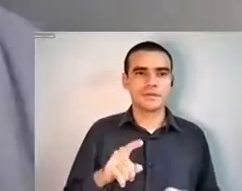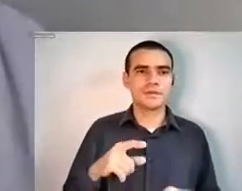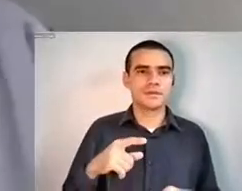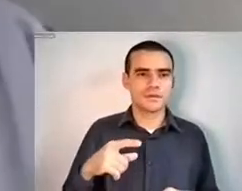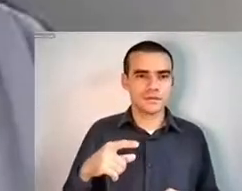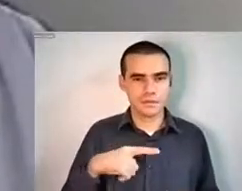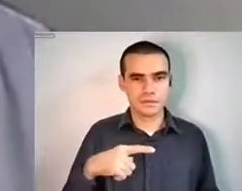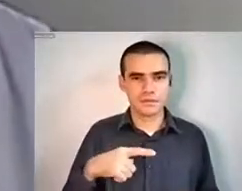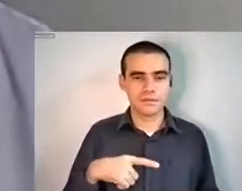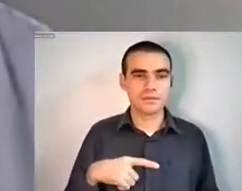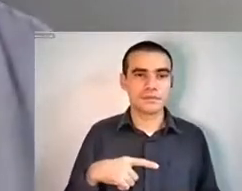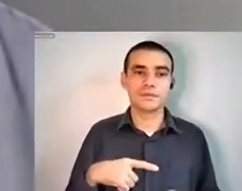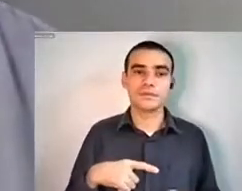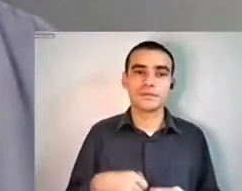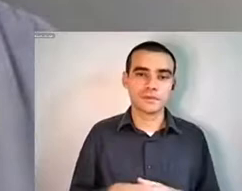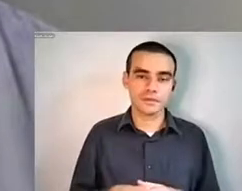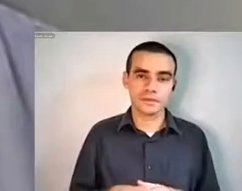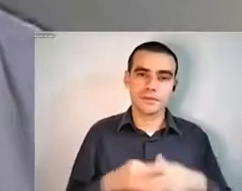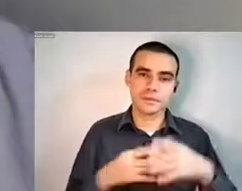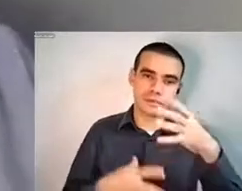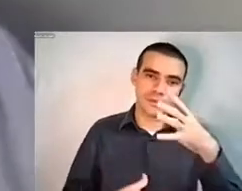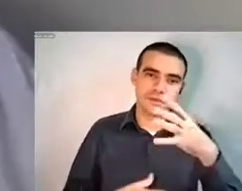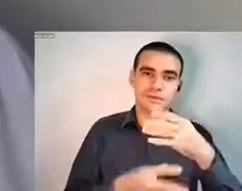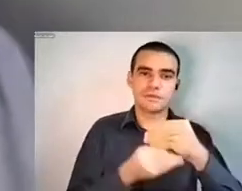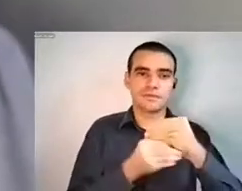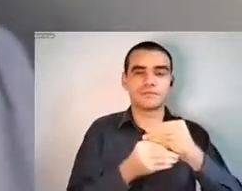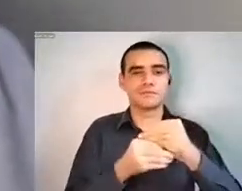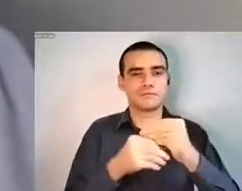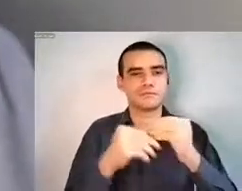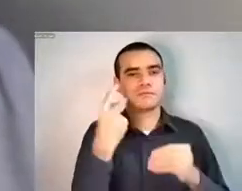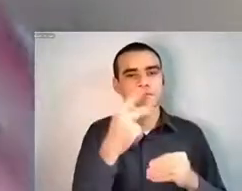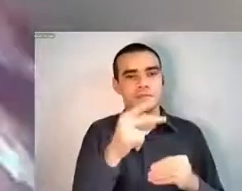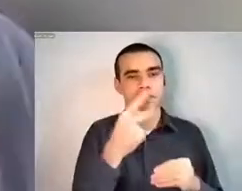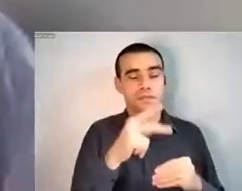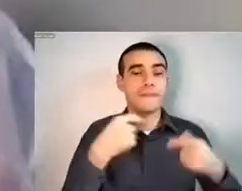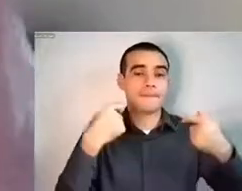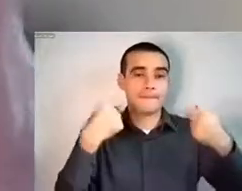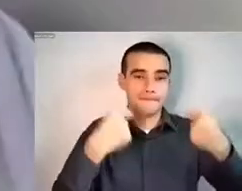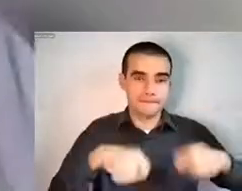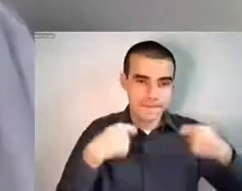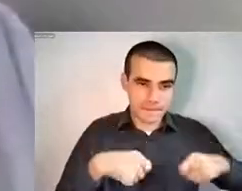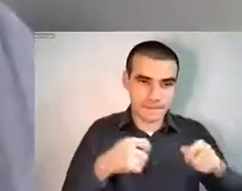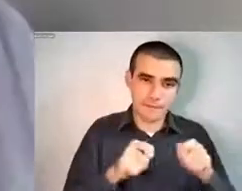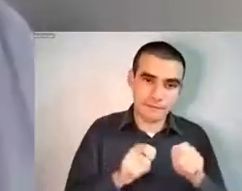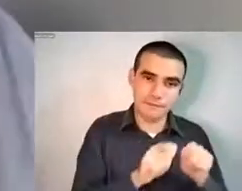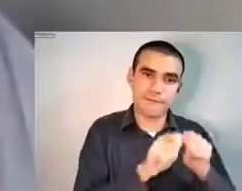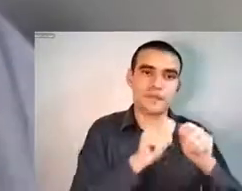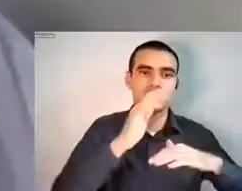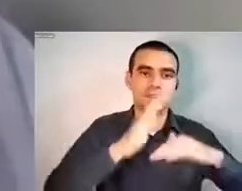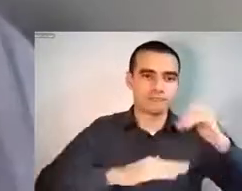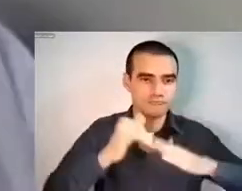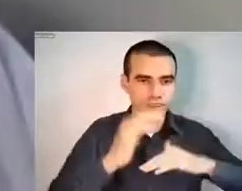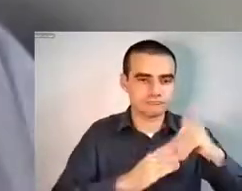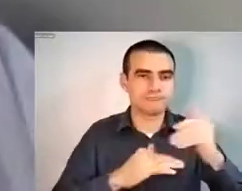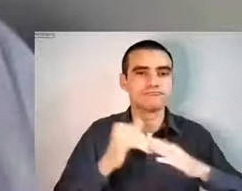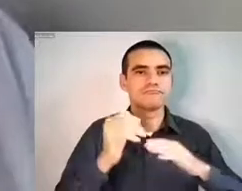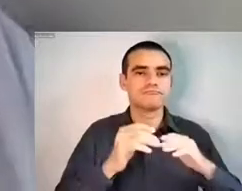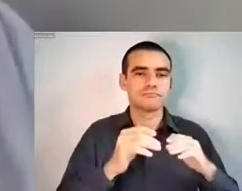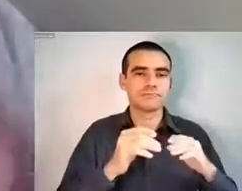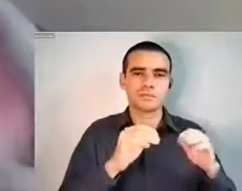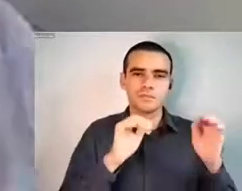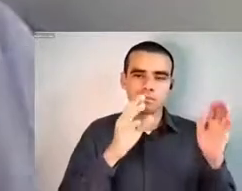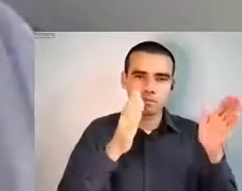calling for other institutions to join them, the complementarity of competencies. We need to have